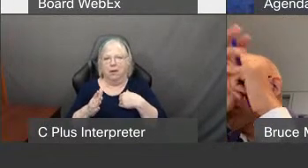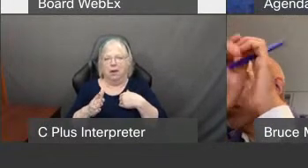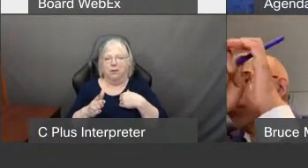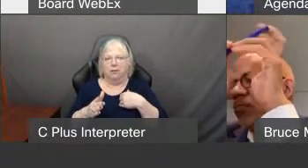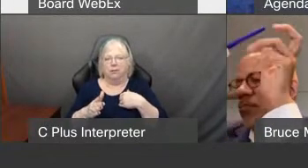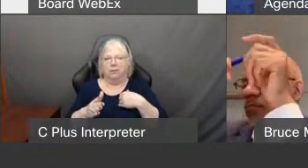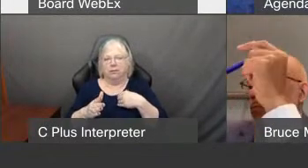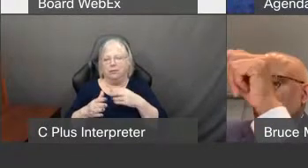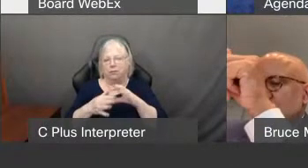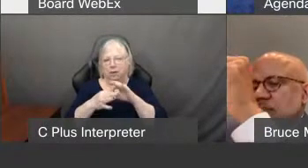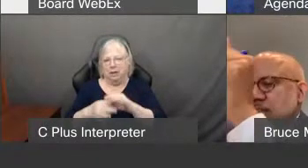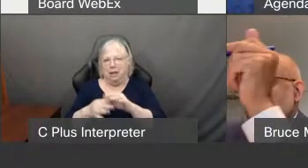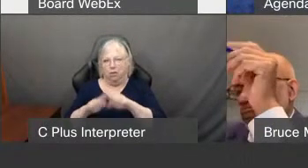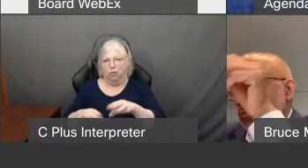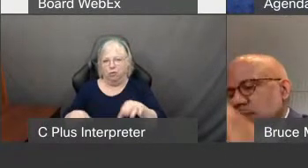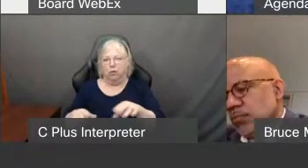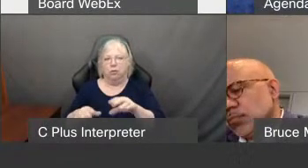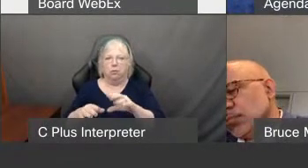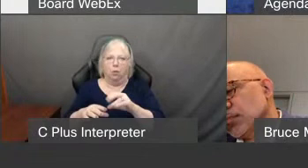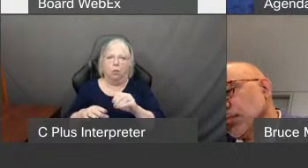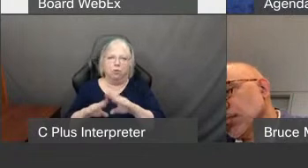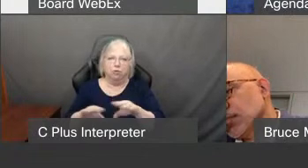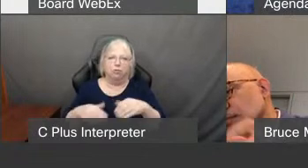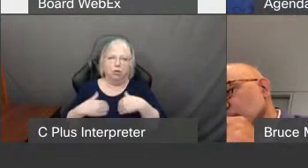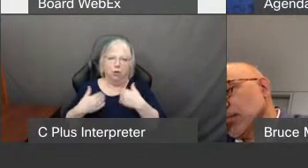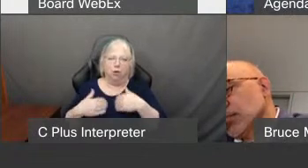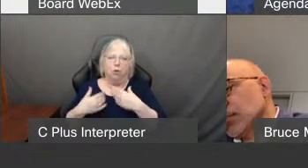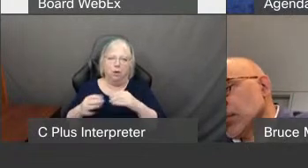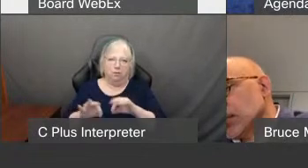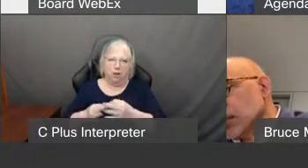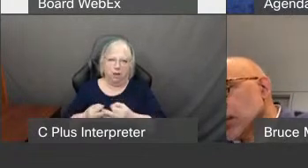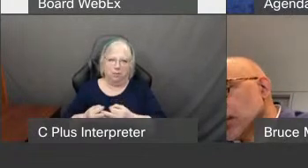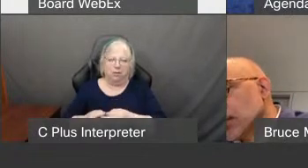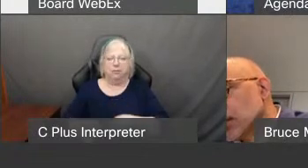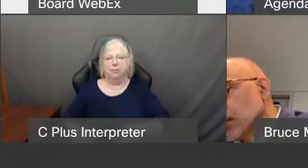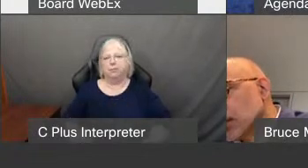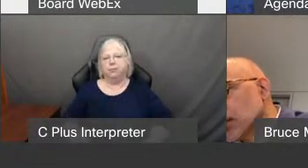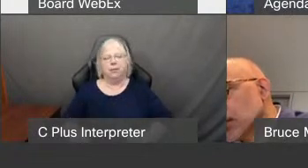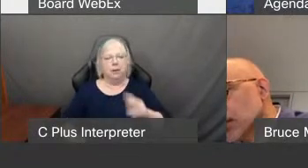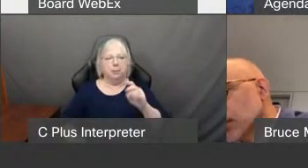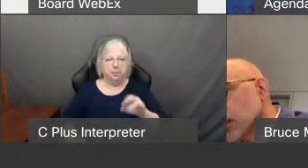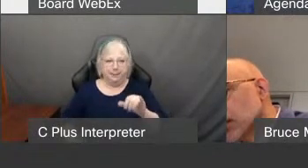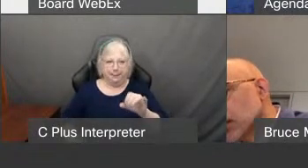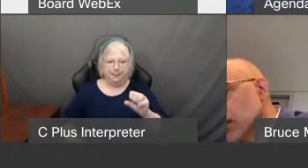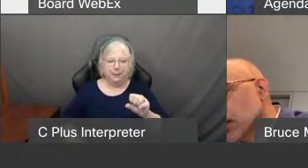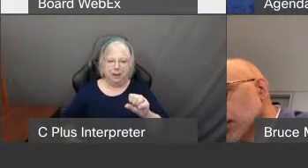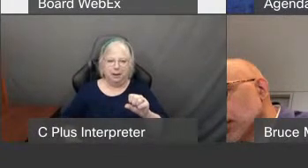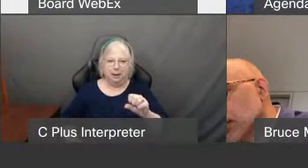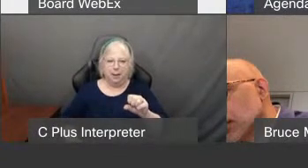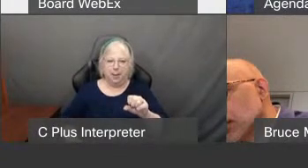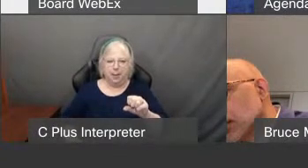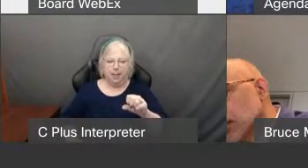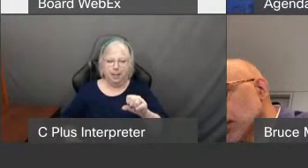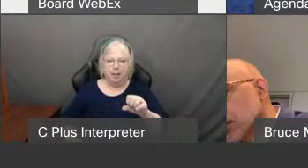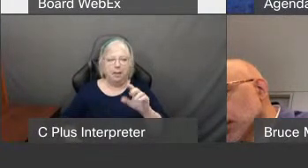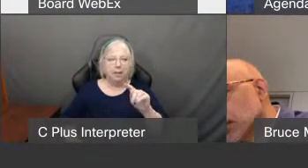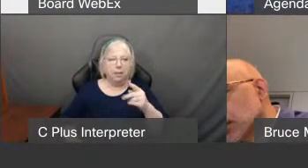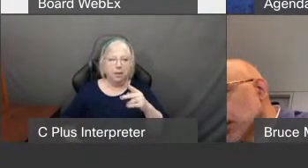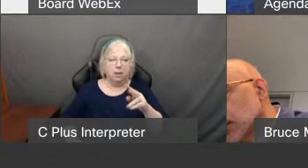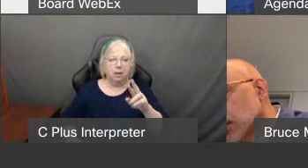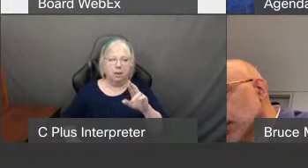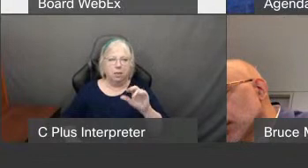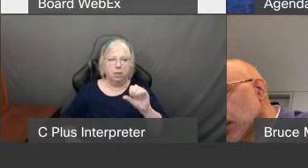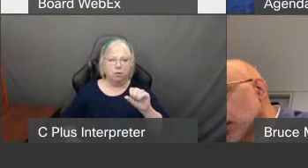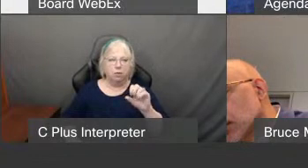period. That's all I have, everybody. Yes, ma'am. And just a couple of things. Thrasher Boys Club is, to